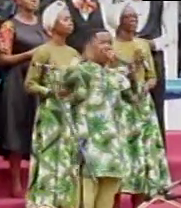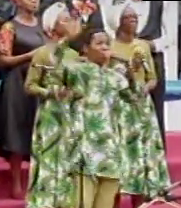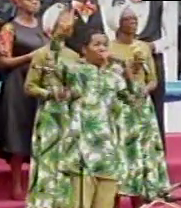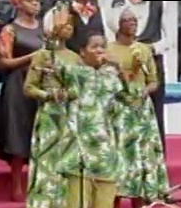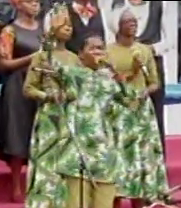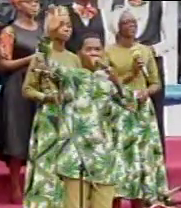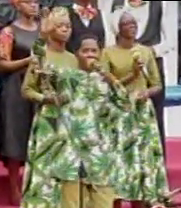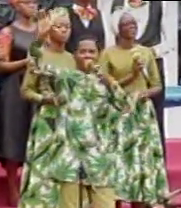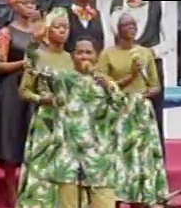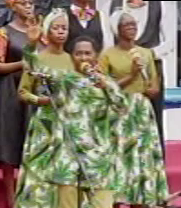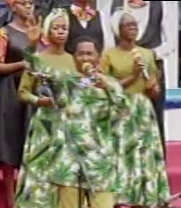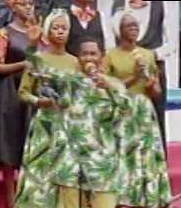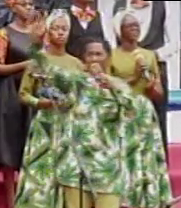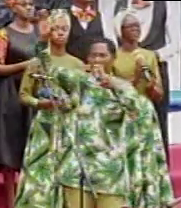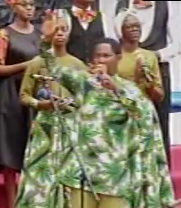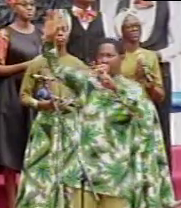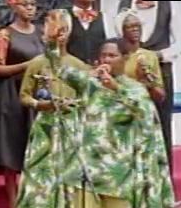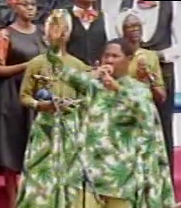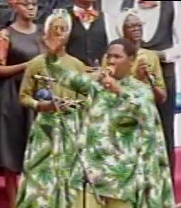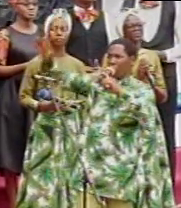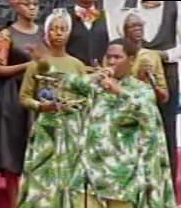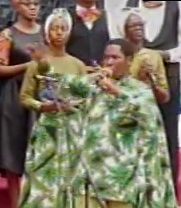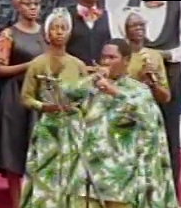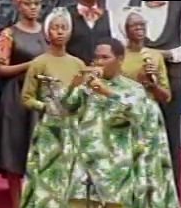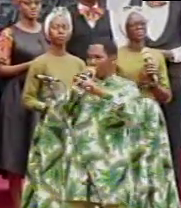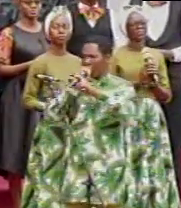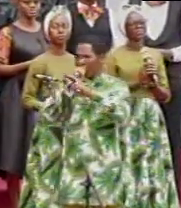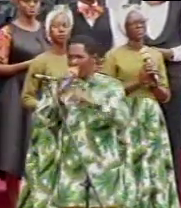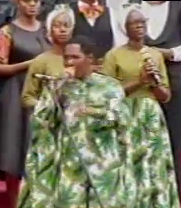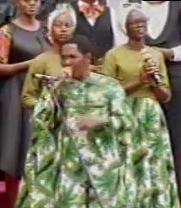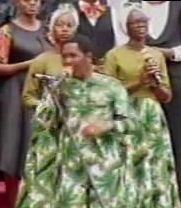Hallelujah. It's only that you look